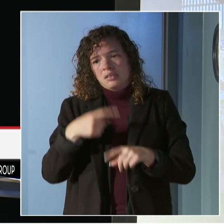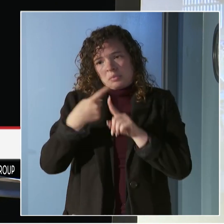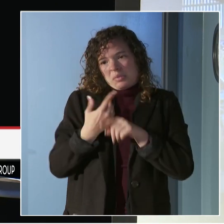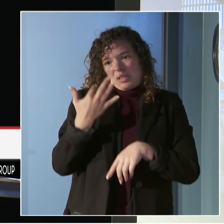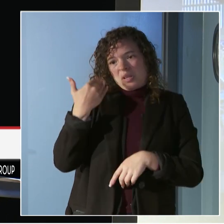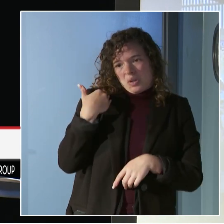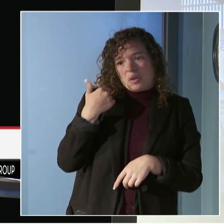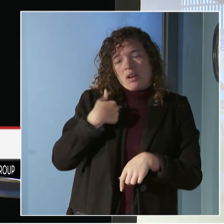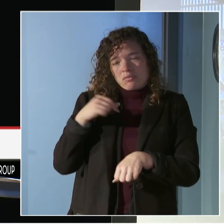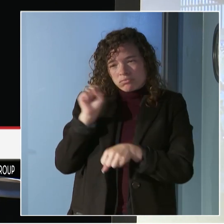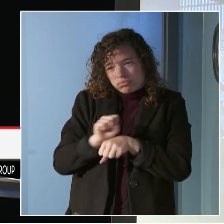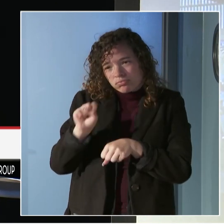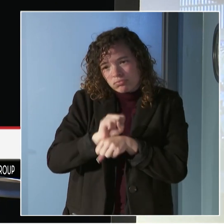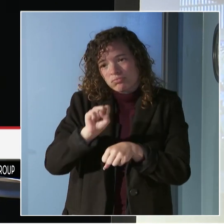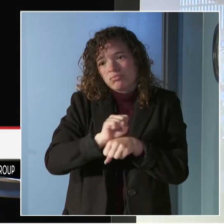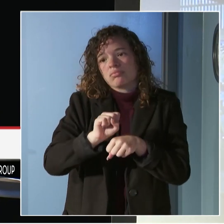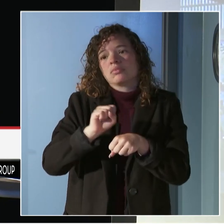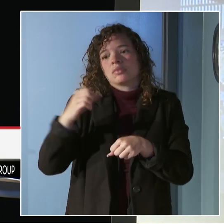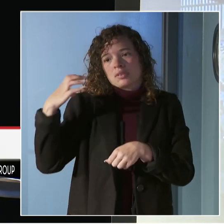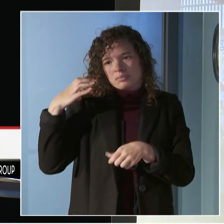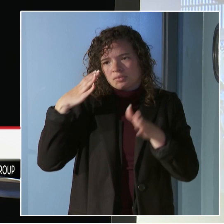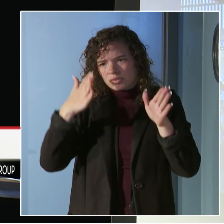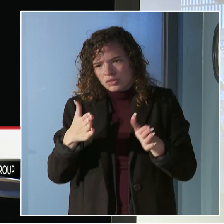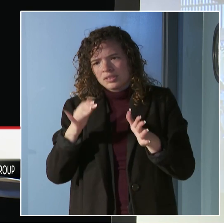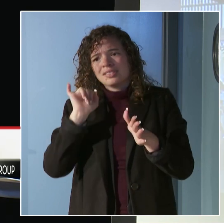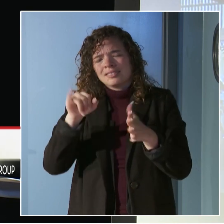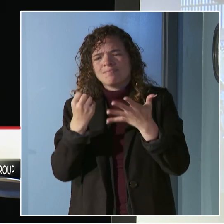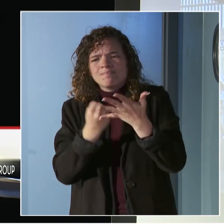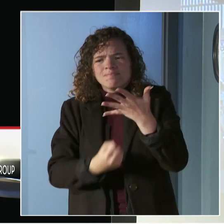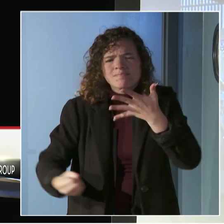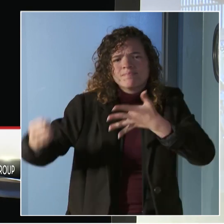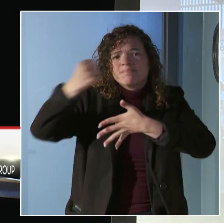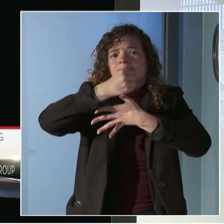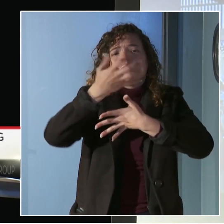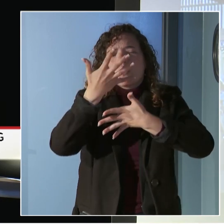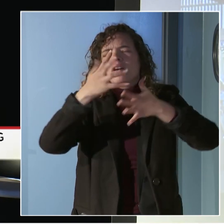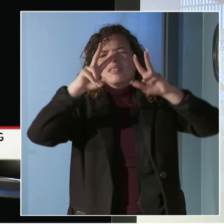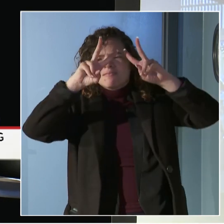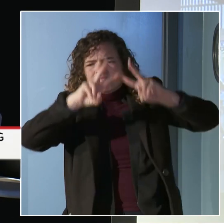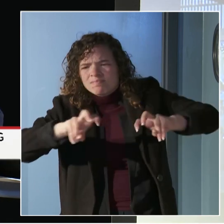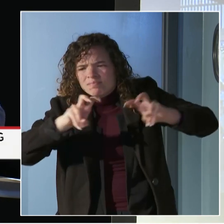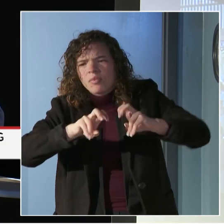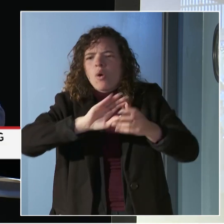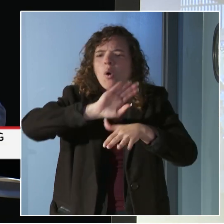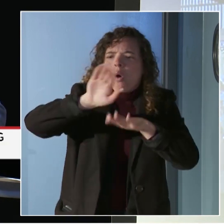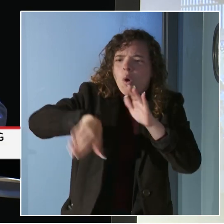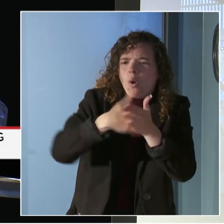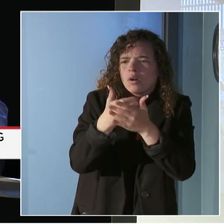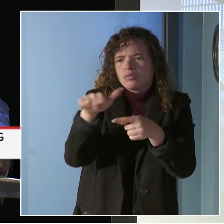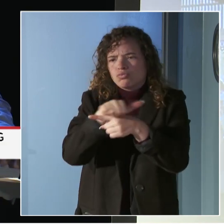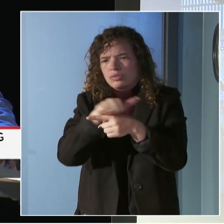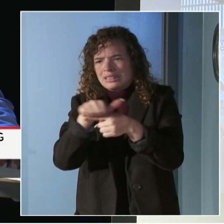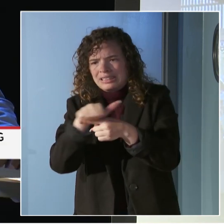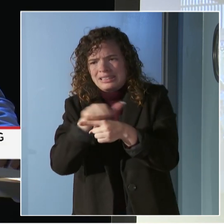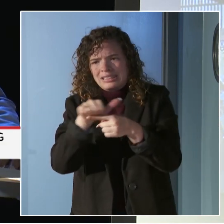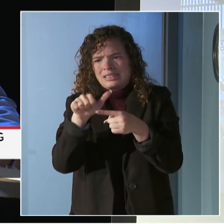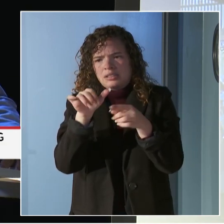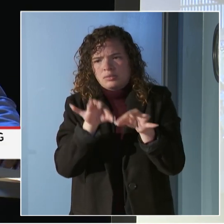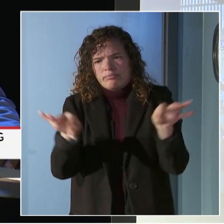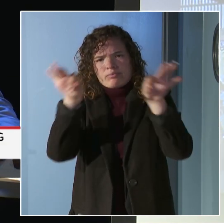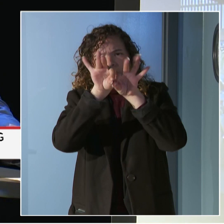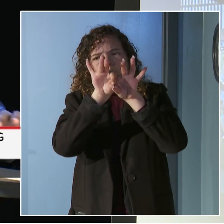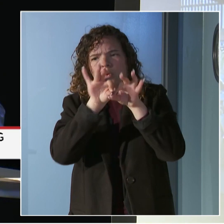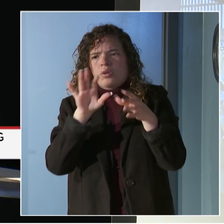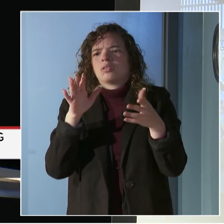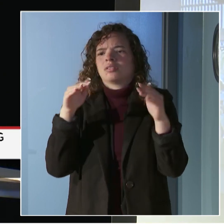it a priority that we analyze and evaluate all of our practices through a lens of inclusion, diversity, equity, and access.